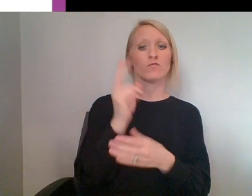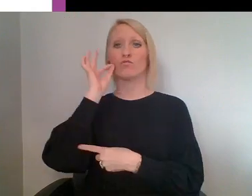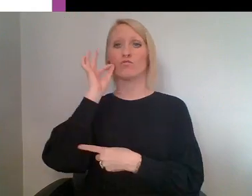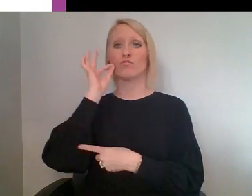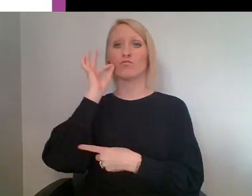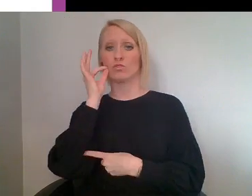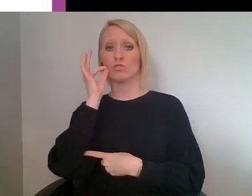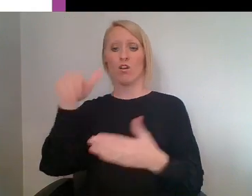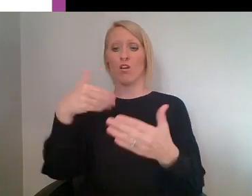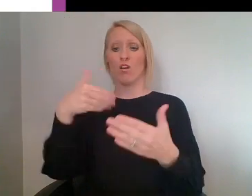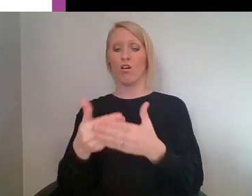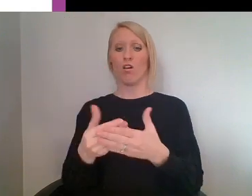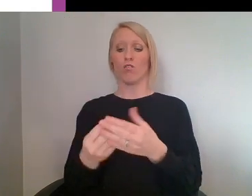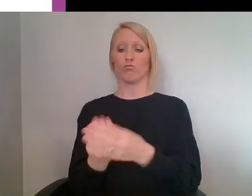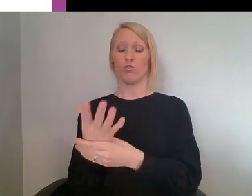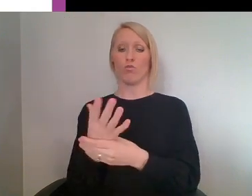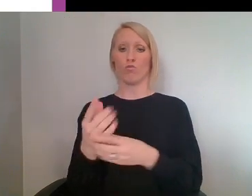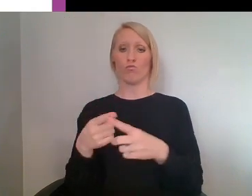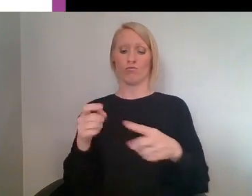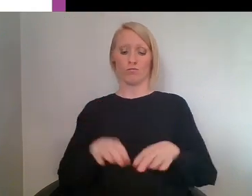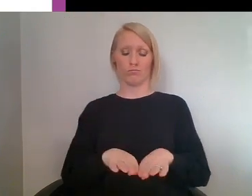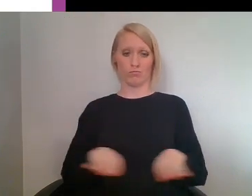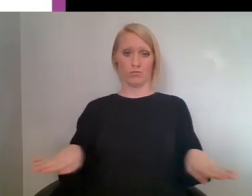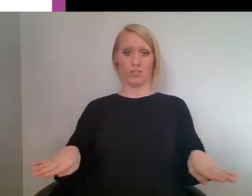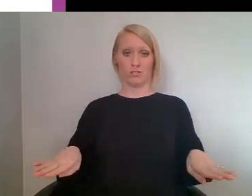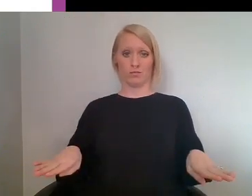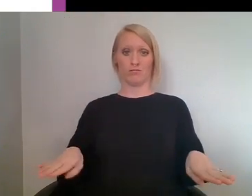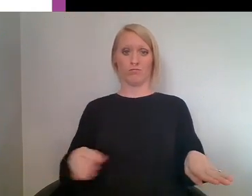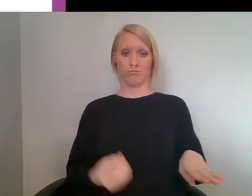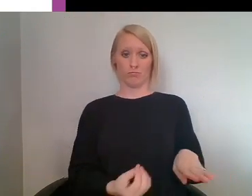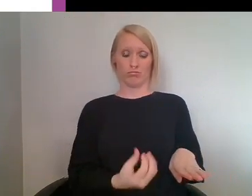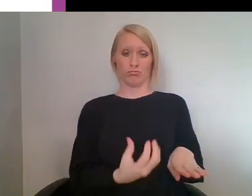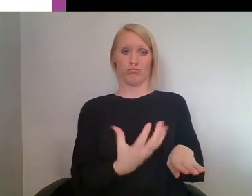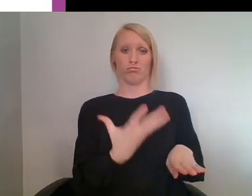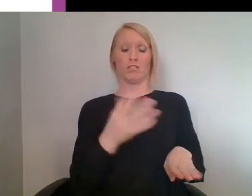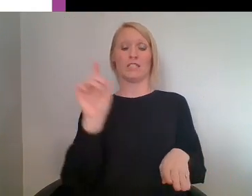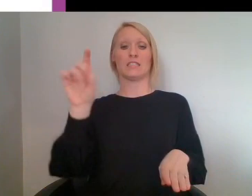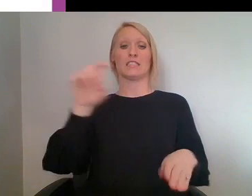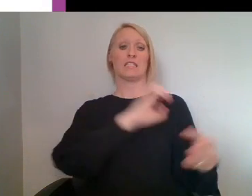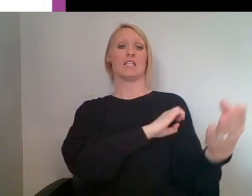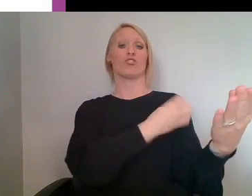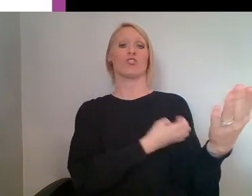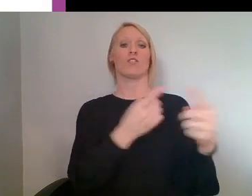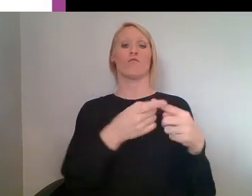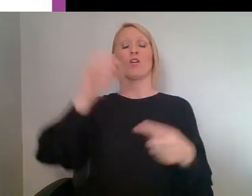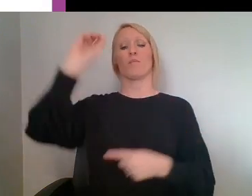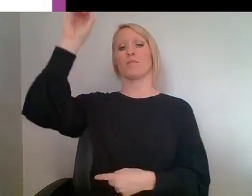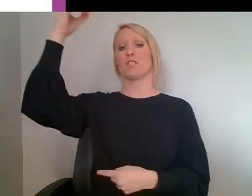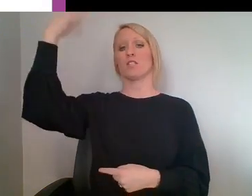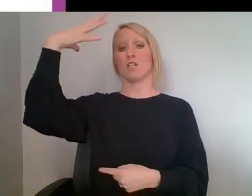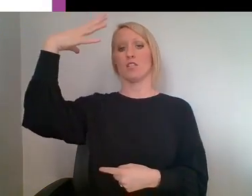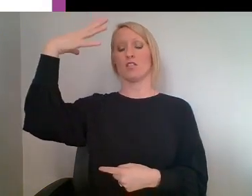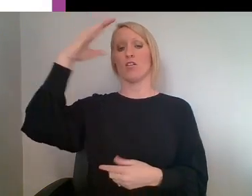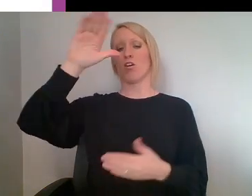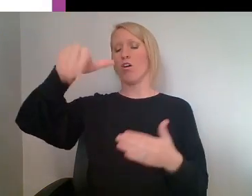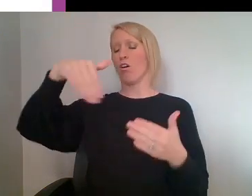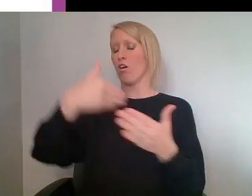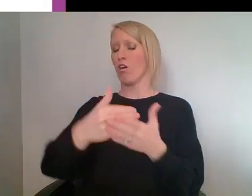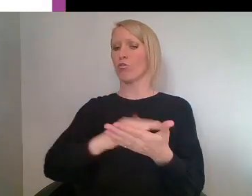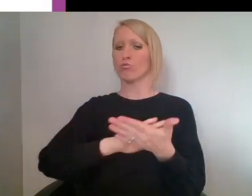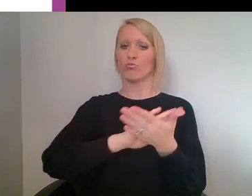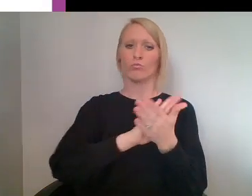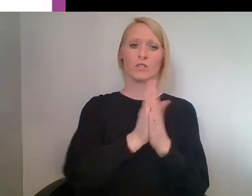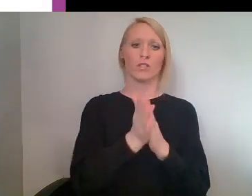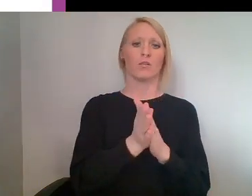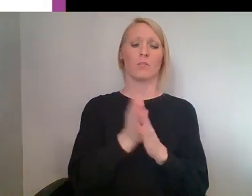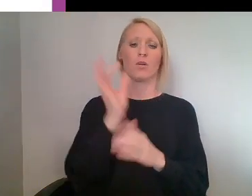have solar energy in order for that whole photosynthesis and then the germination and the creation of all the fruits and vegetables and things like